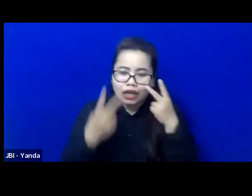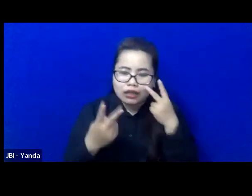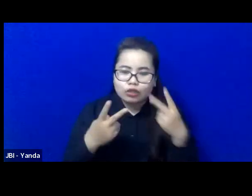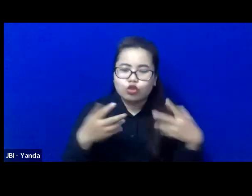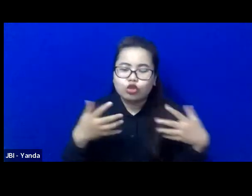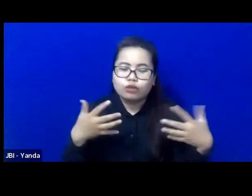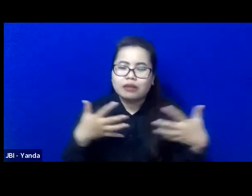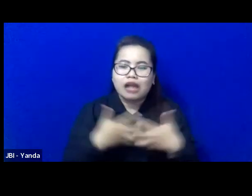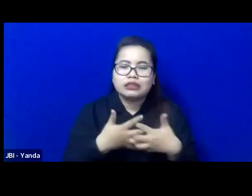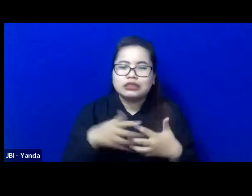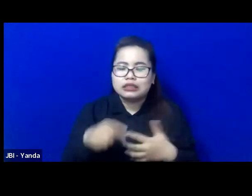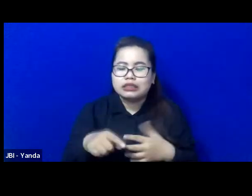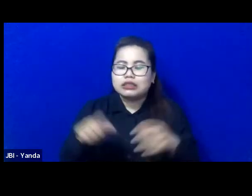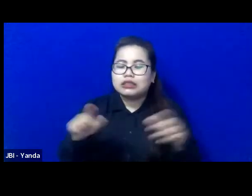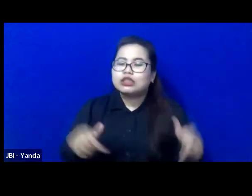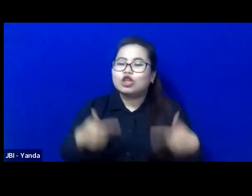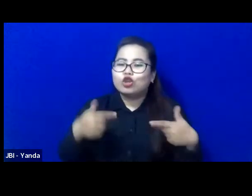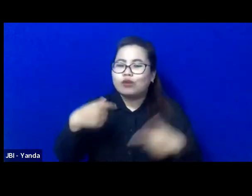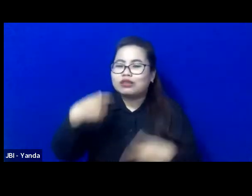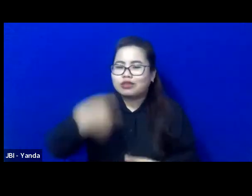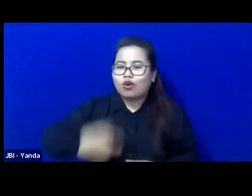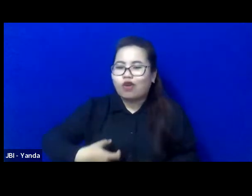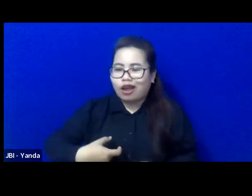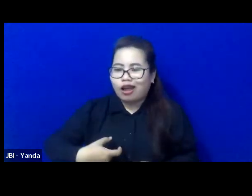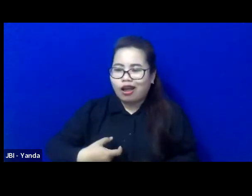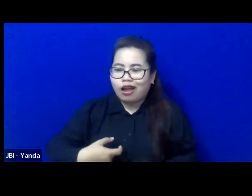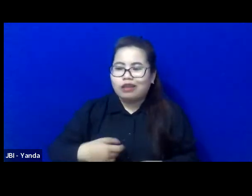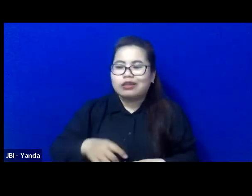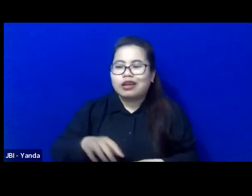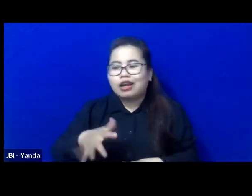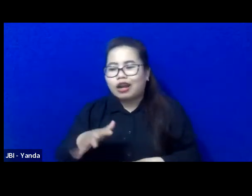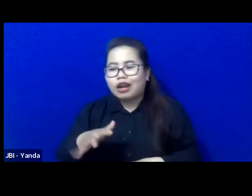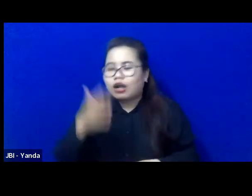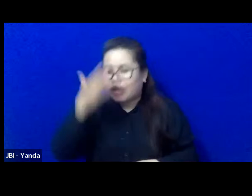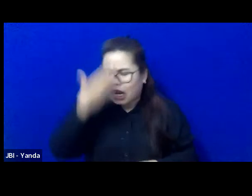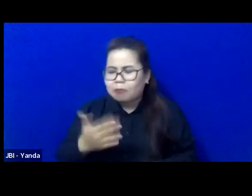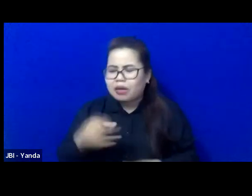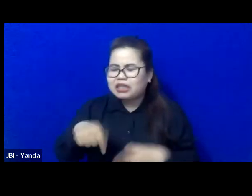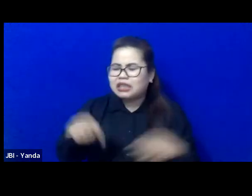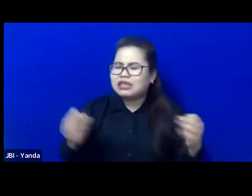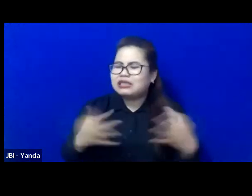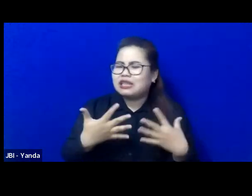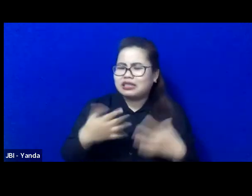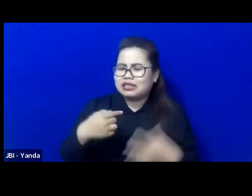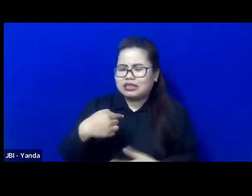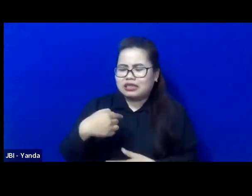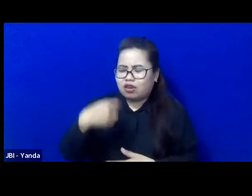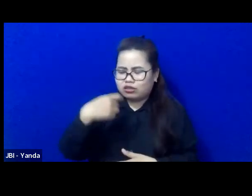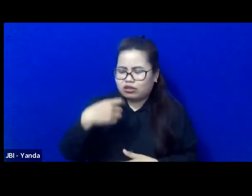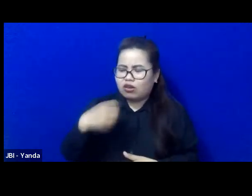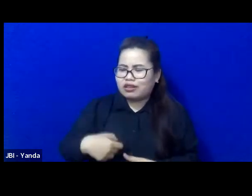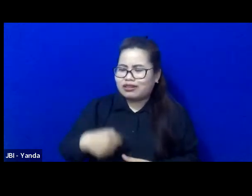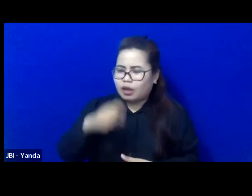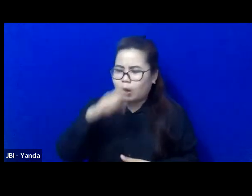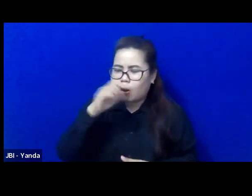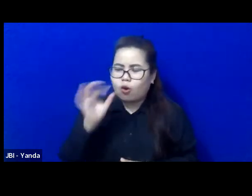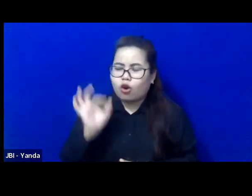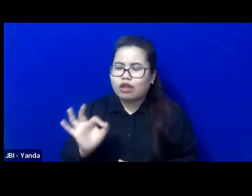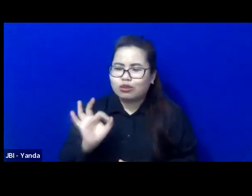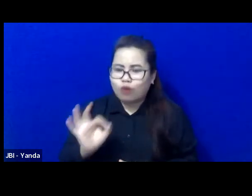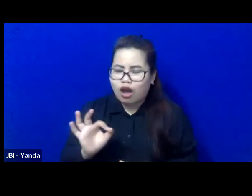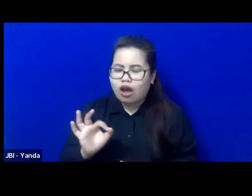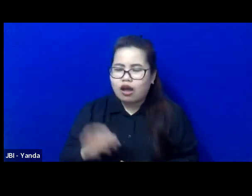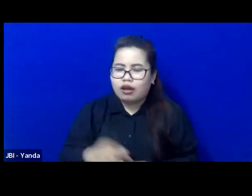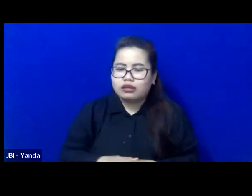this happening to me as a parent and to my child? And so it makes sense we try and find reasons. So once